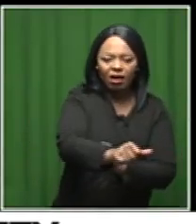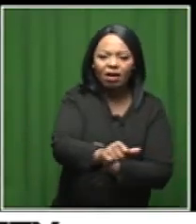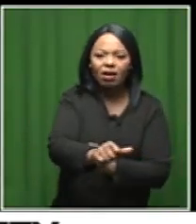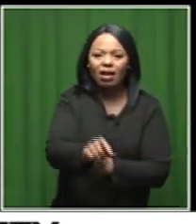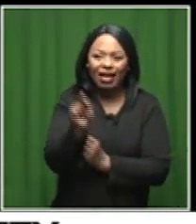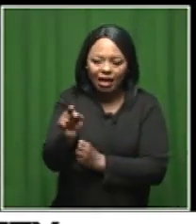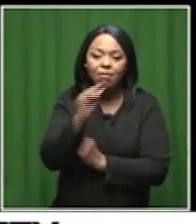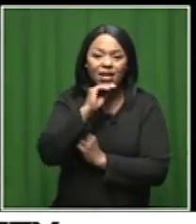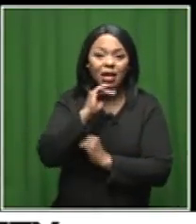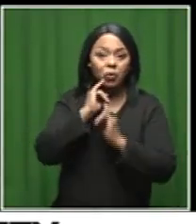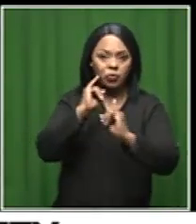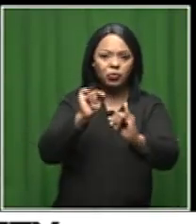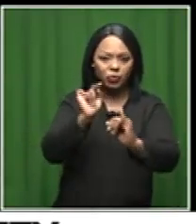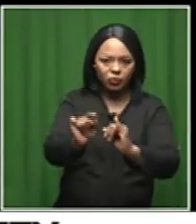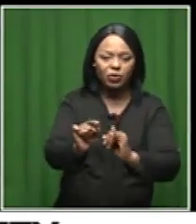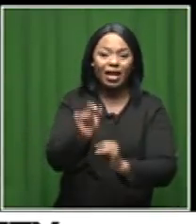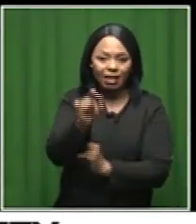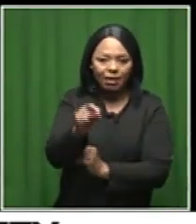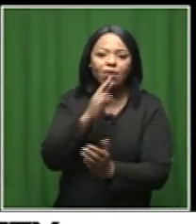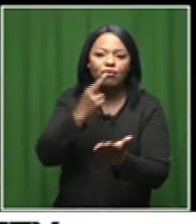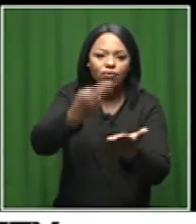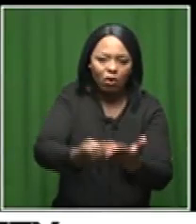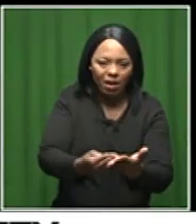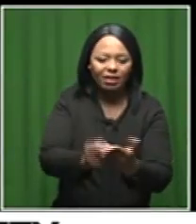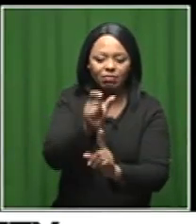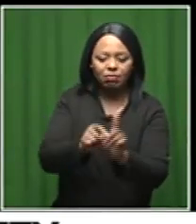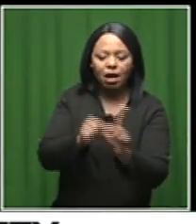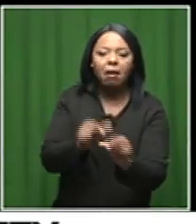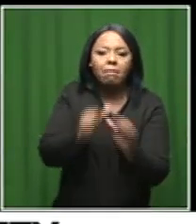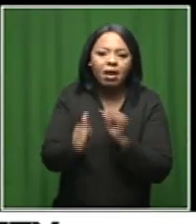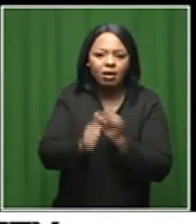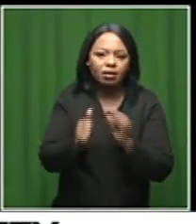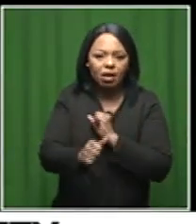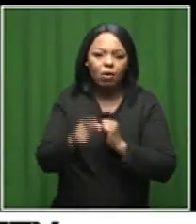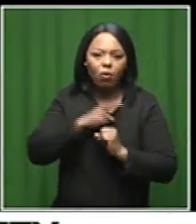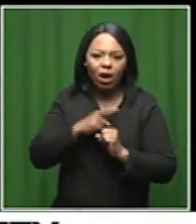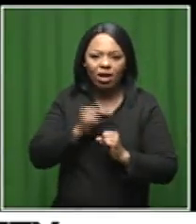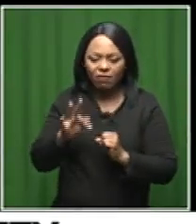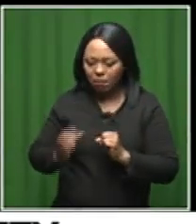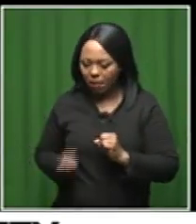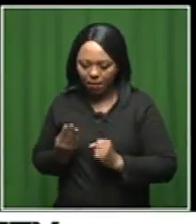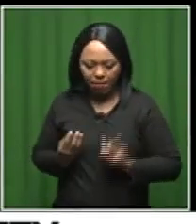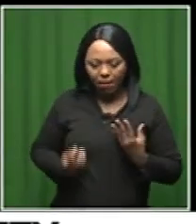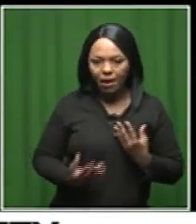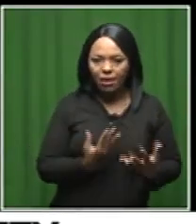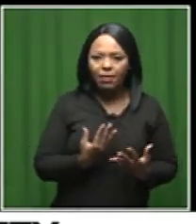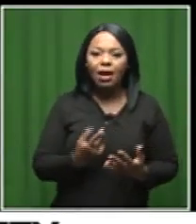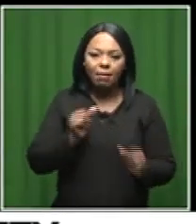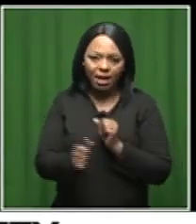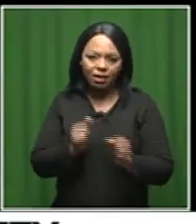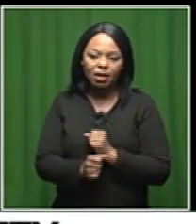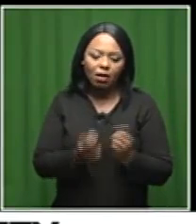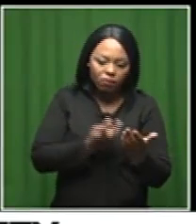can select then and recommend that the patient should perhaps have first chemotherapy